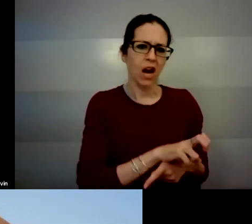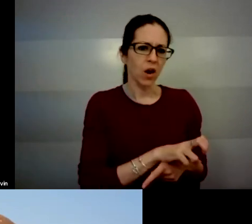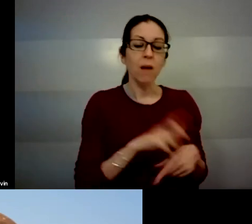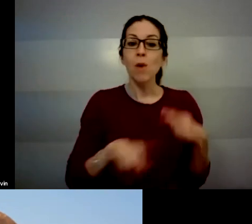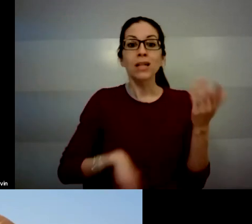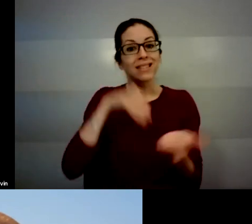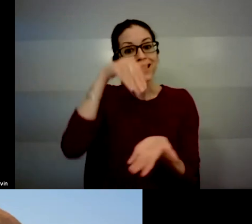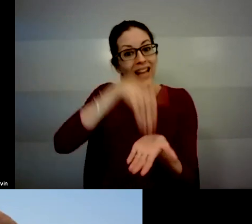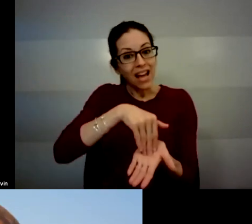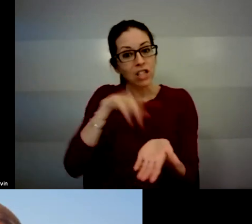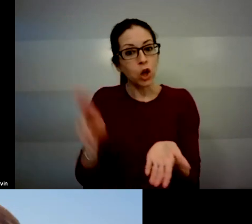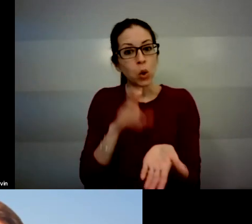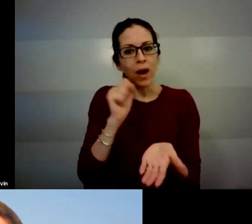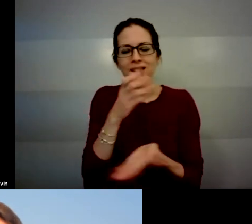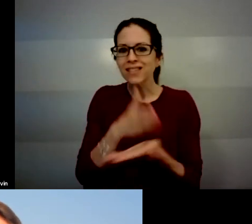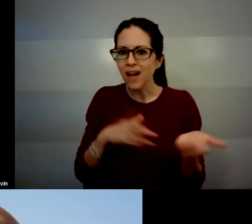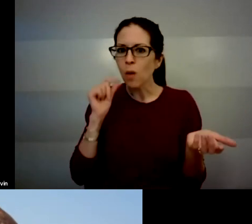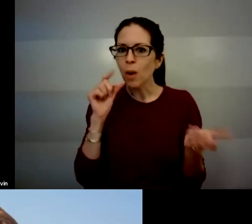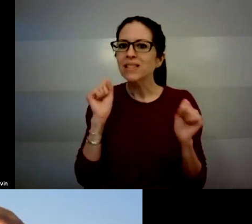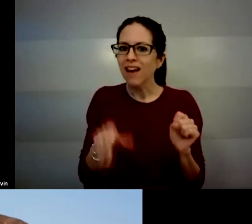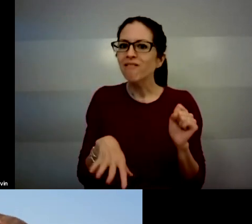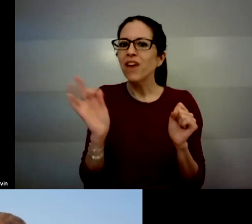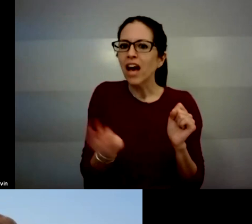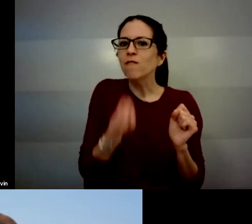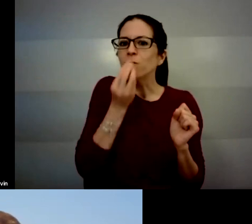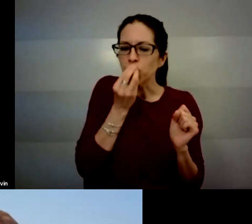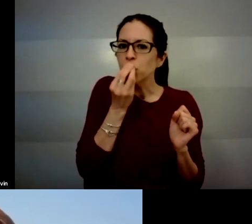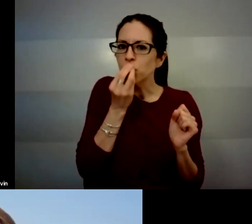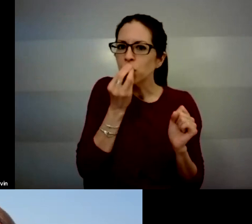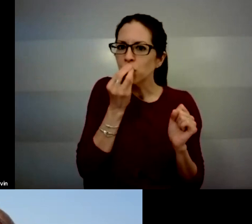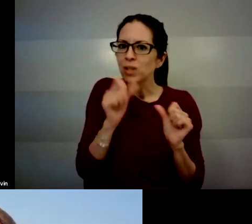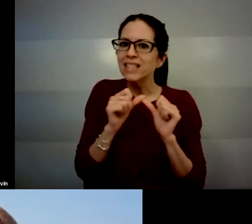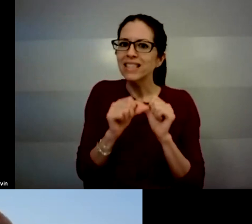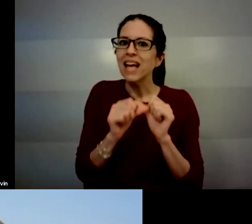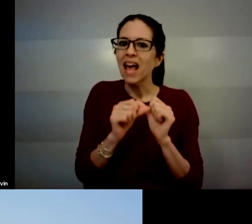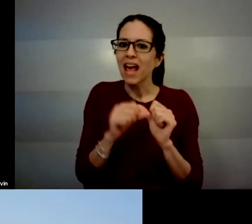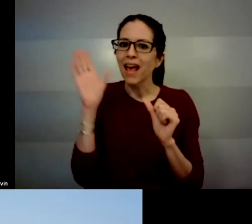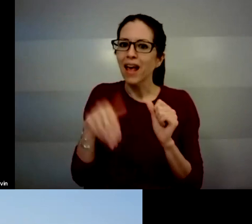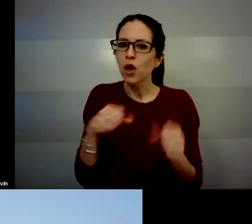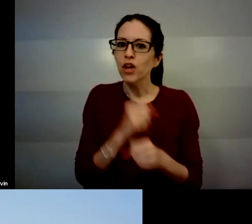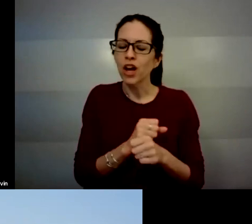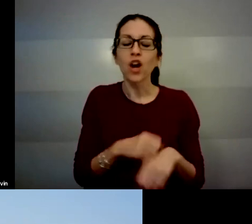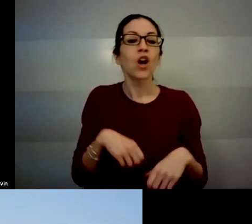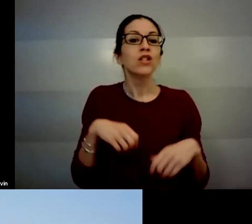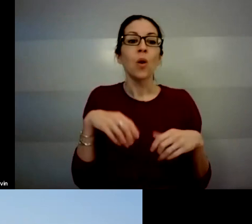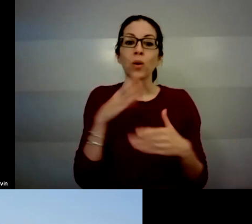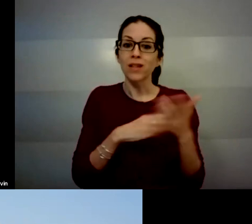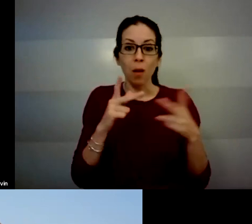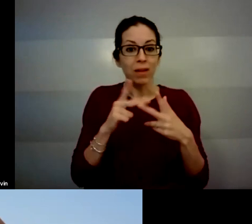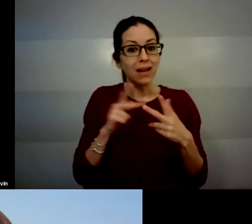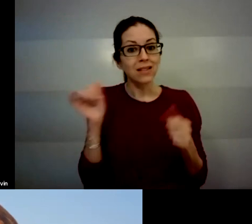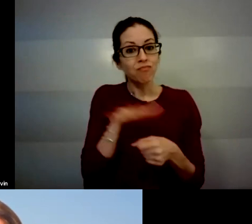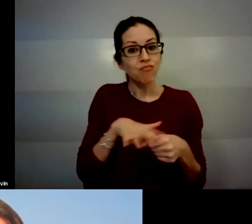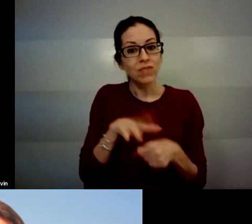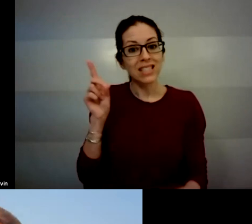States, those robins can find food resources to spend the winter there. So in places like around DC,